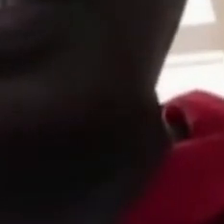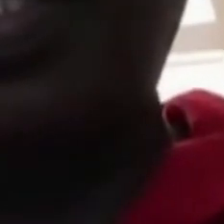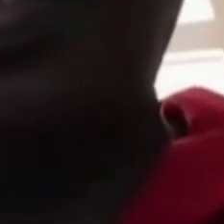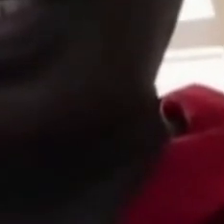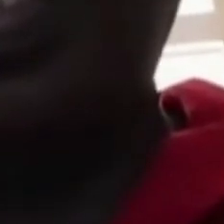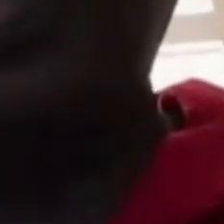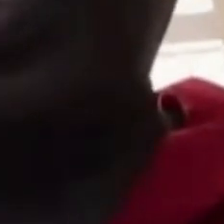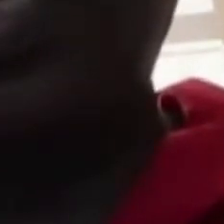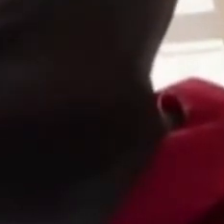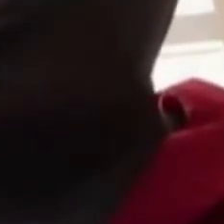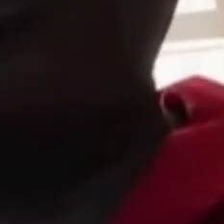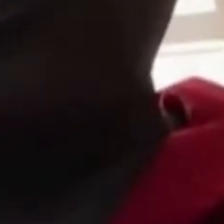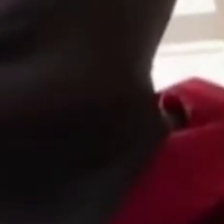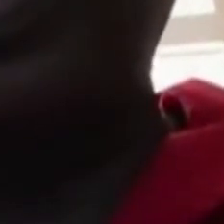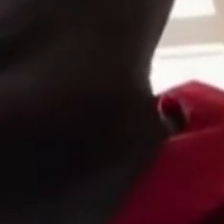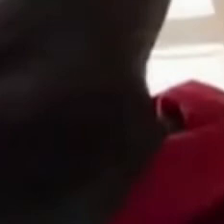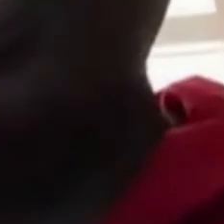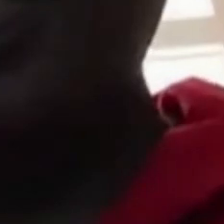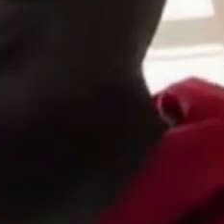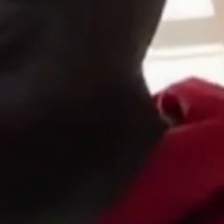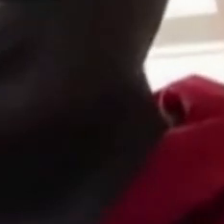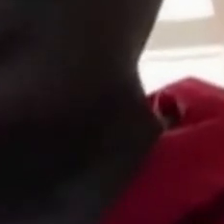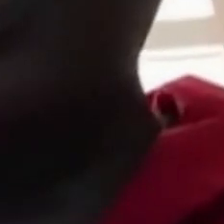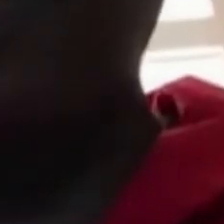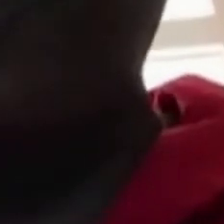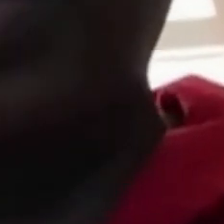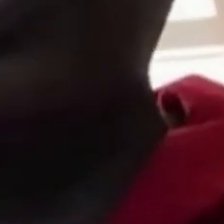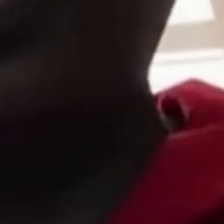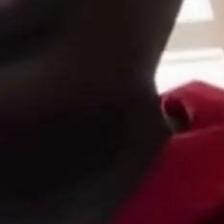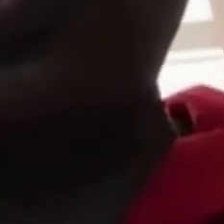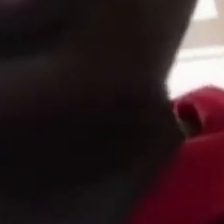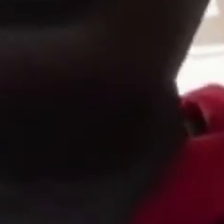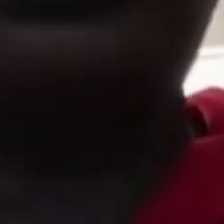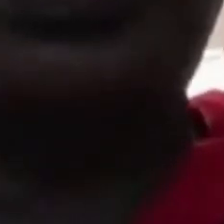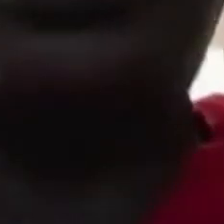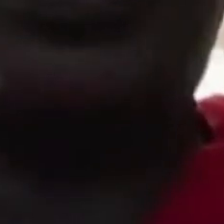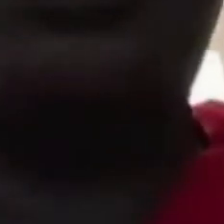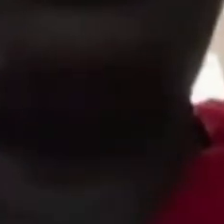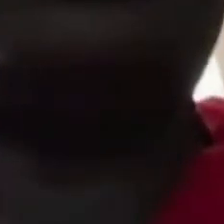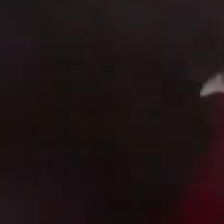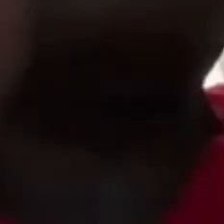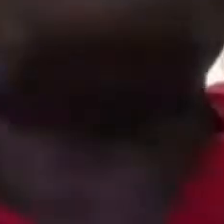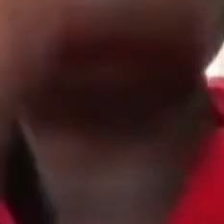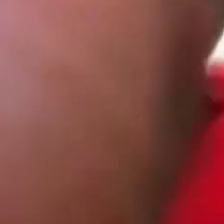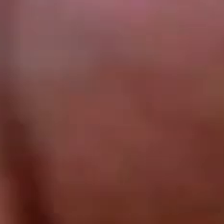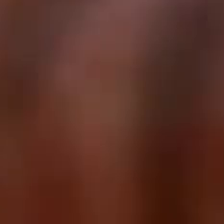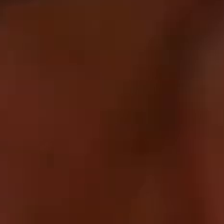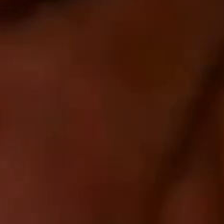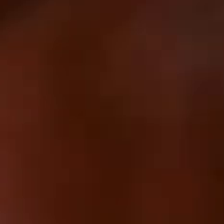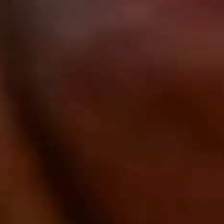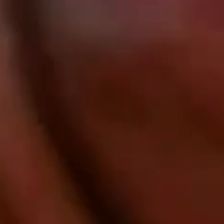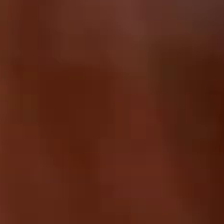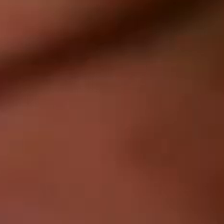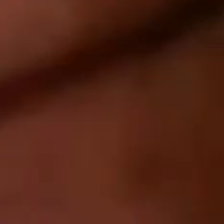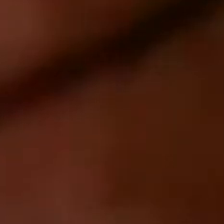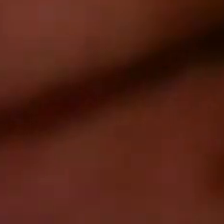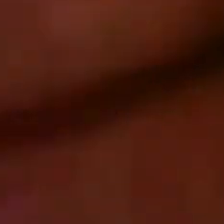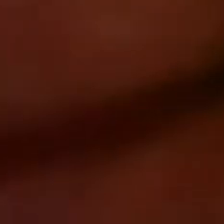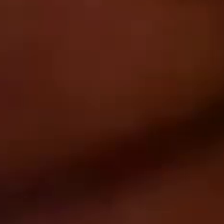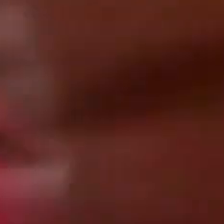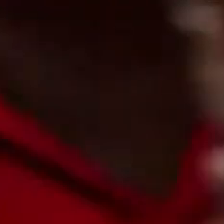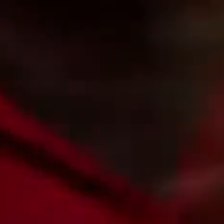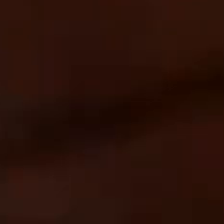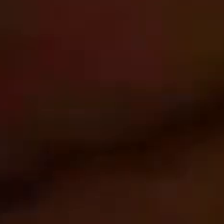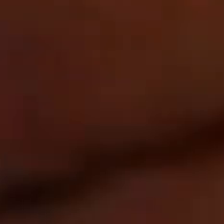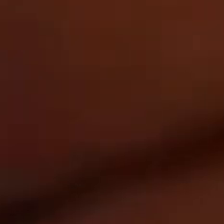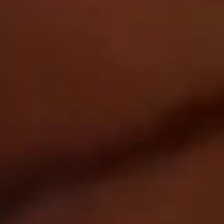our communities and international community has suffered due to such acts?